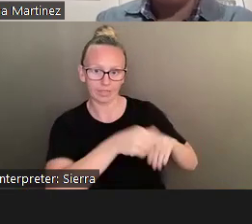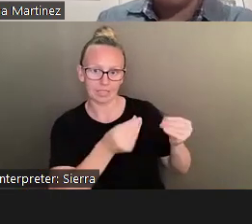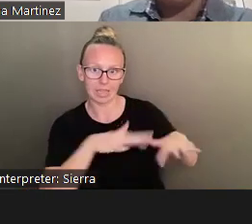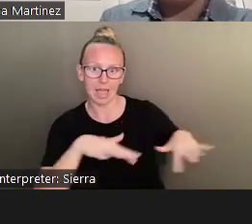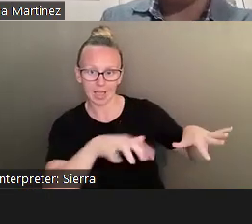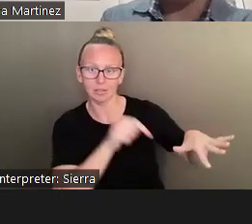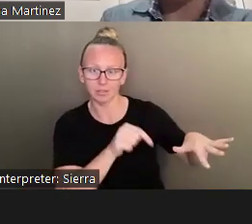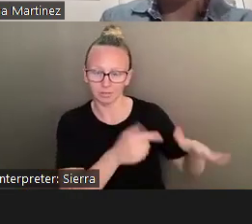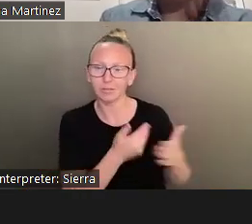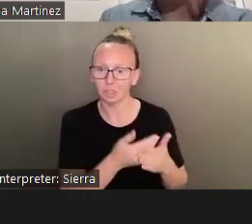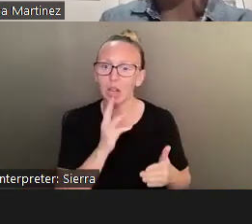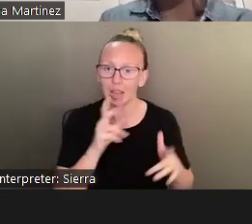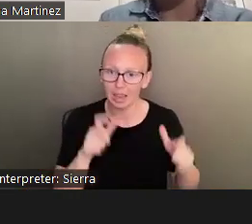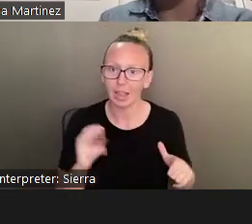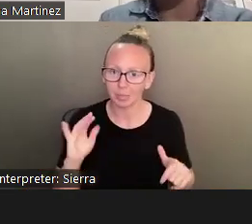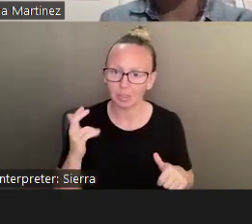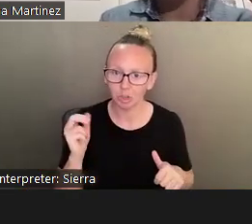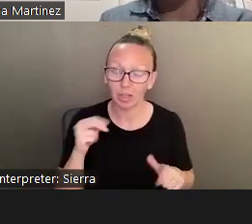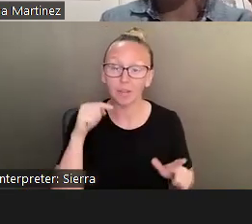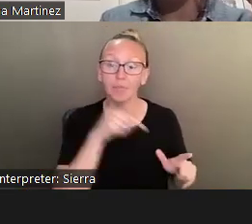used to be a